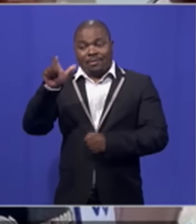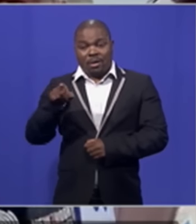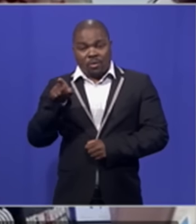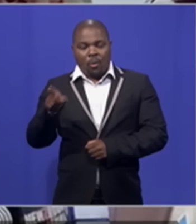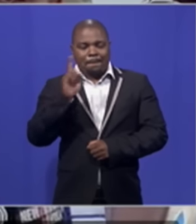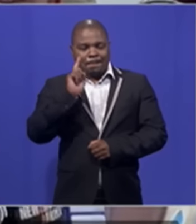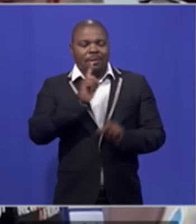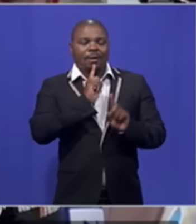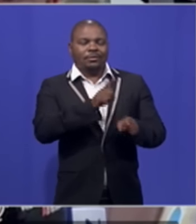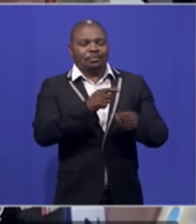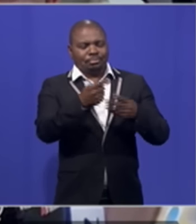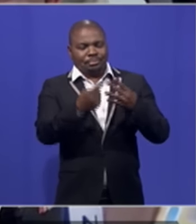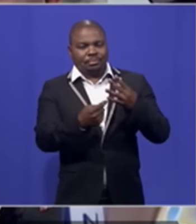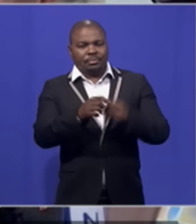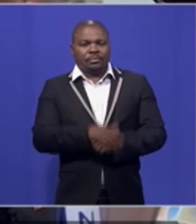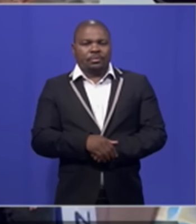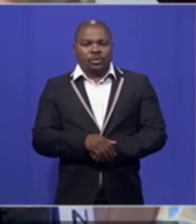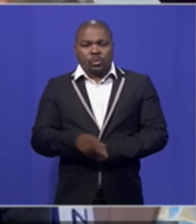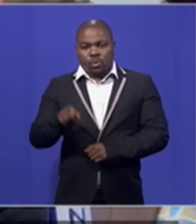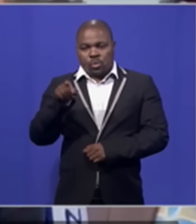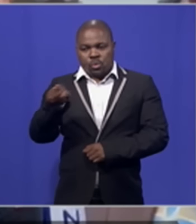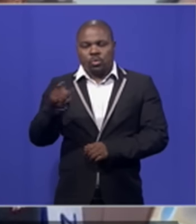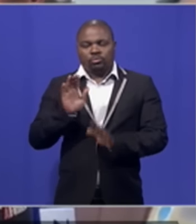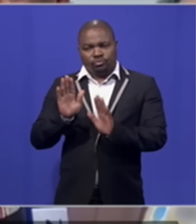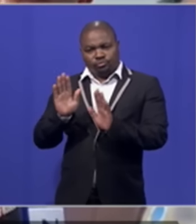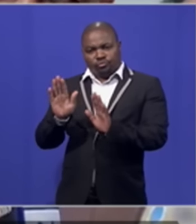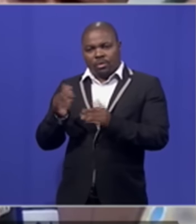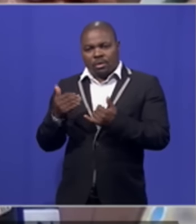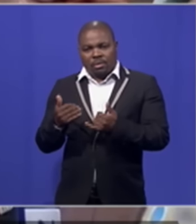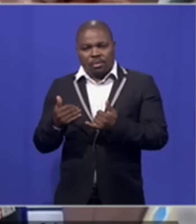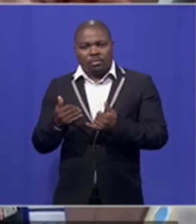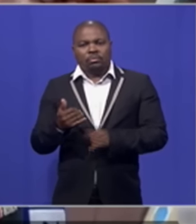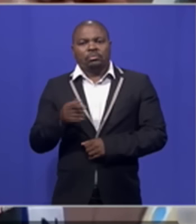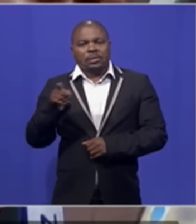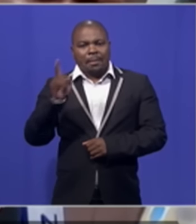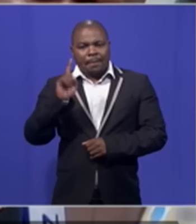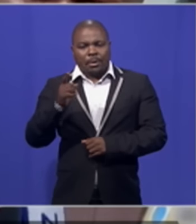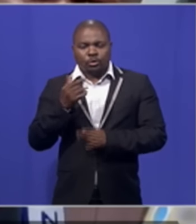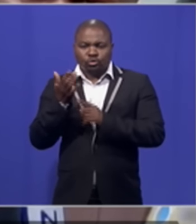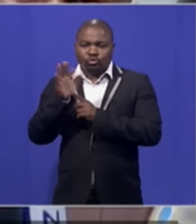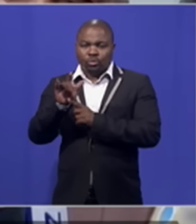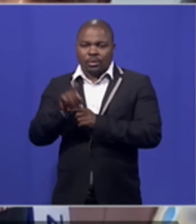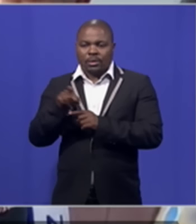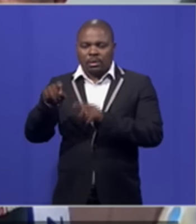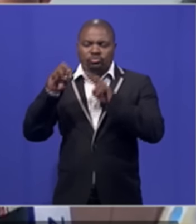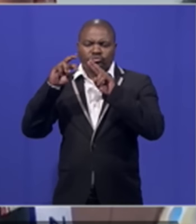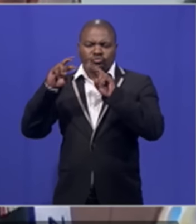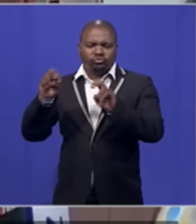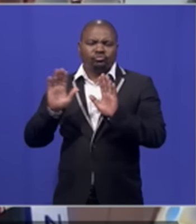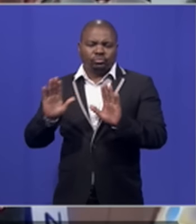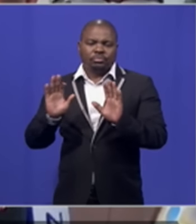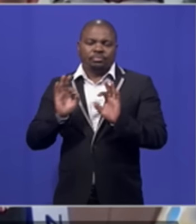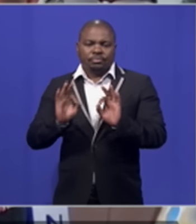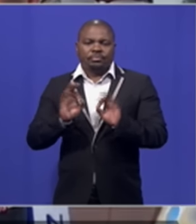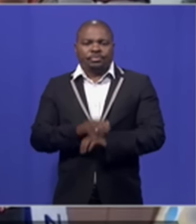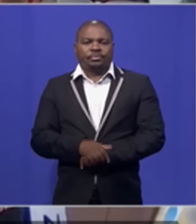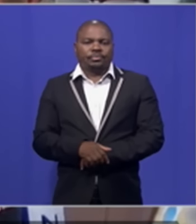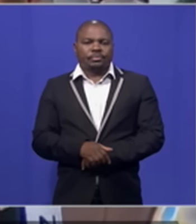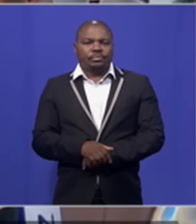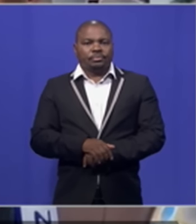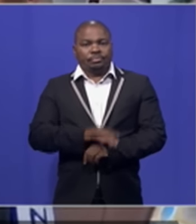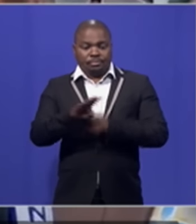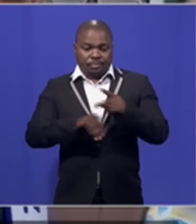vehicle. So we will give them enough space to ensure that they do their work thoroughly so